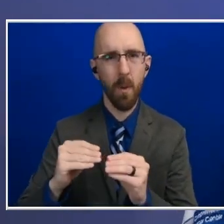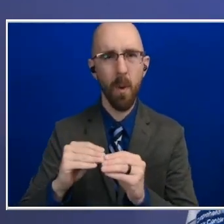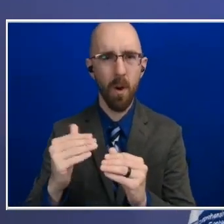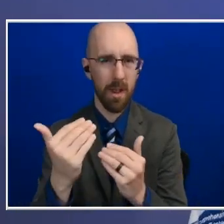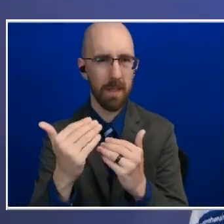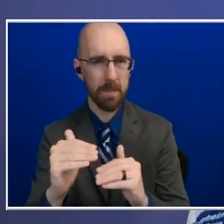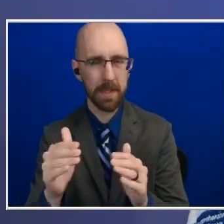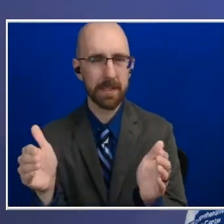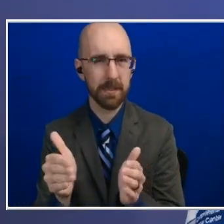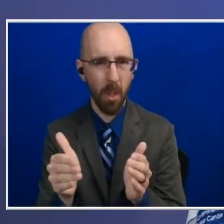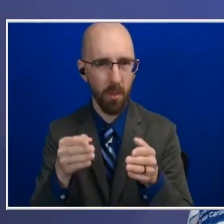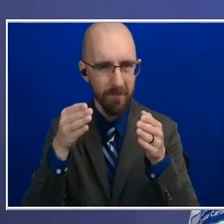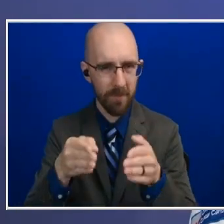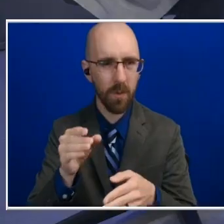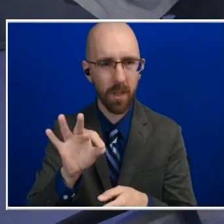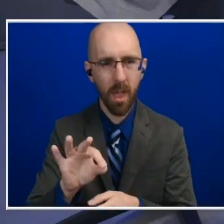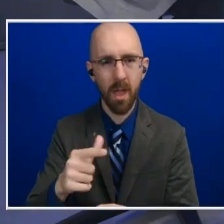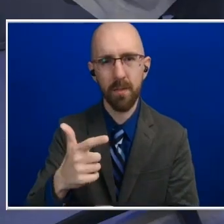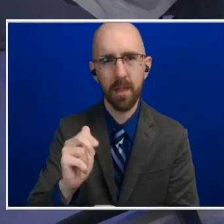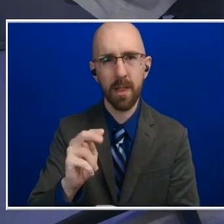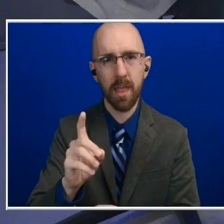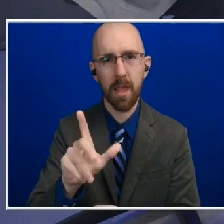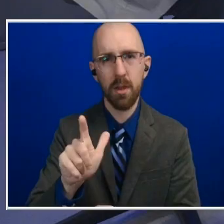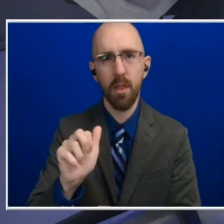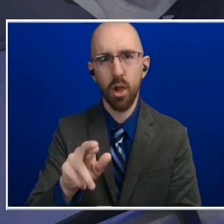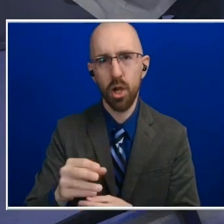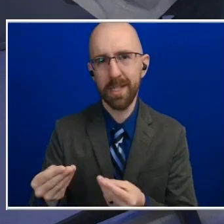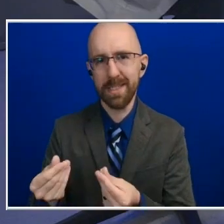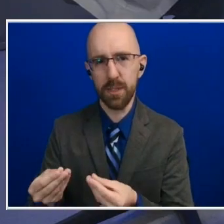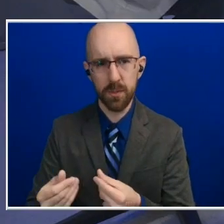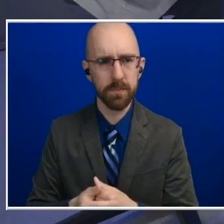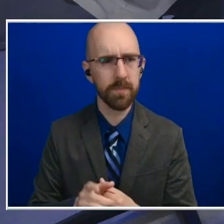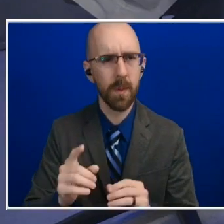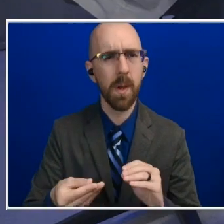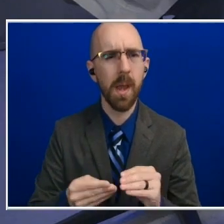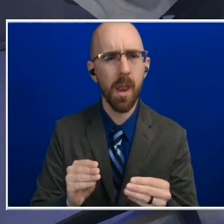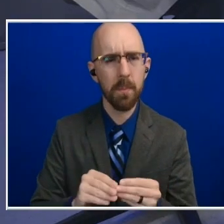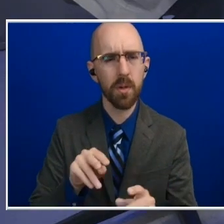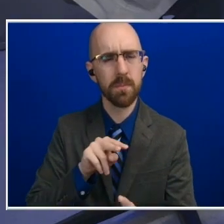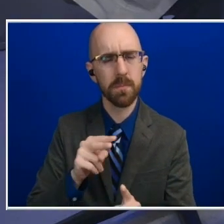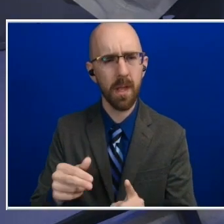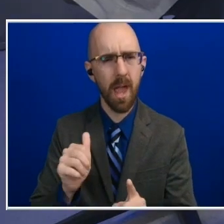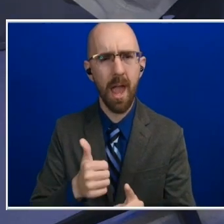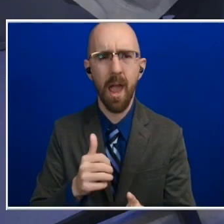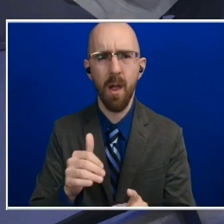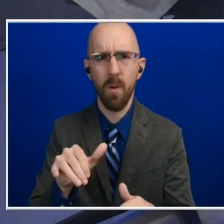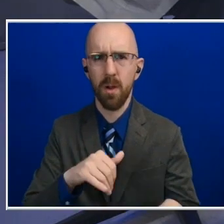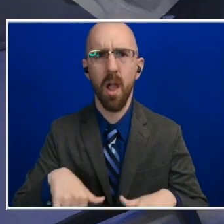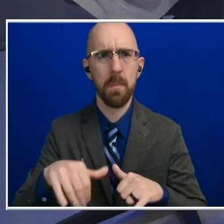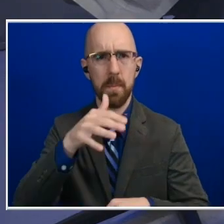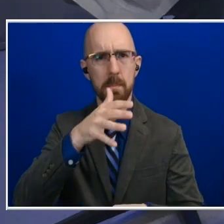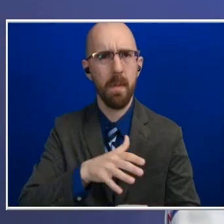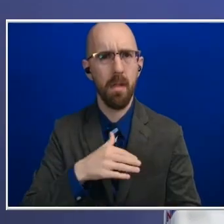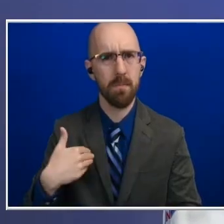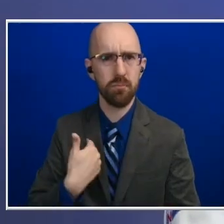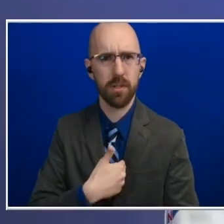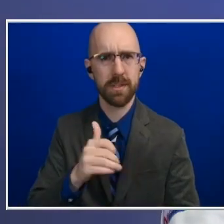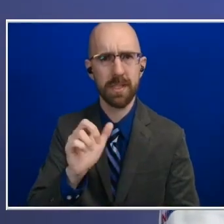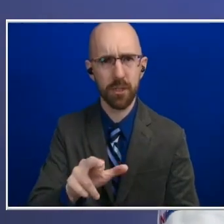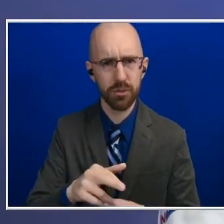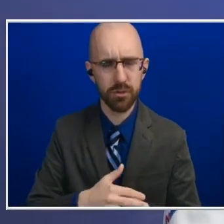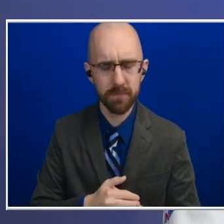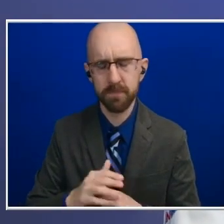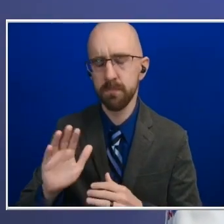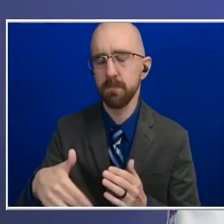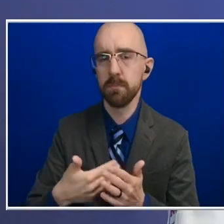of glandular tissue. Give us some numbers and put it into perspective. How common is male breast cancer? So we all know that about 1 in 8,